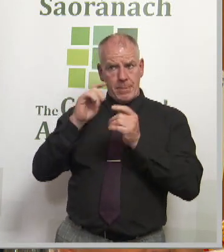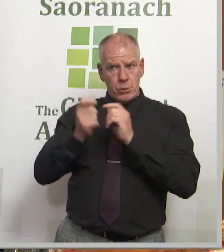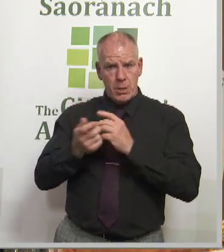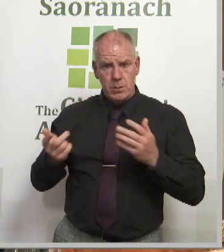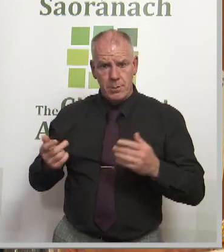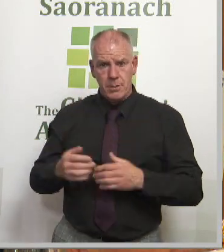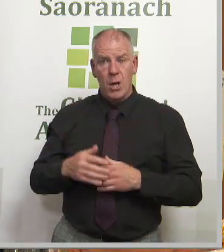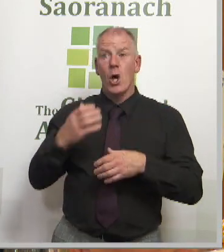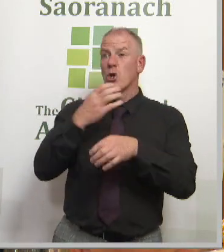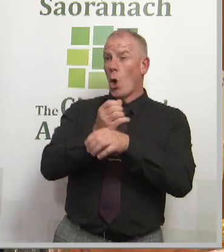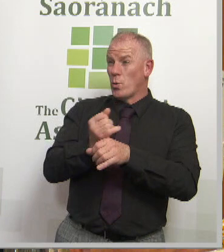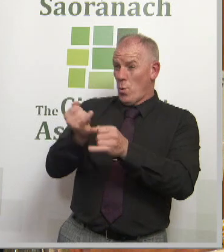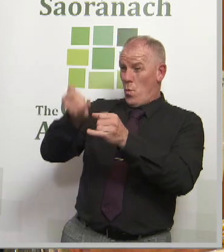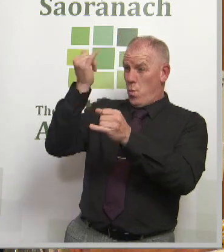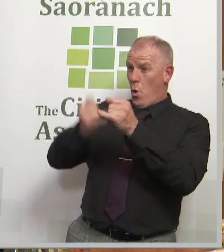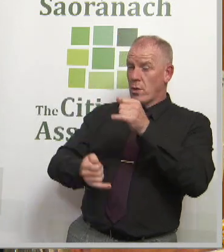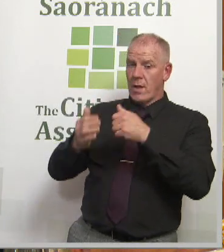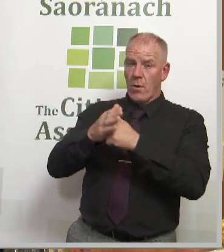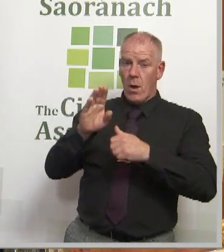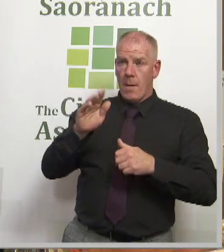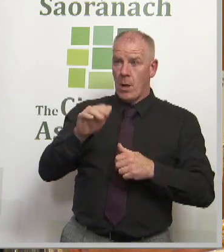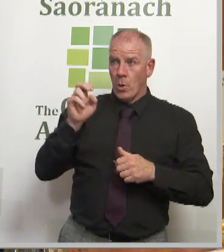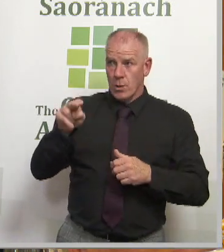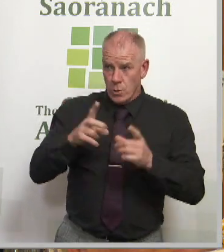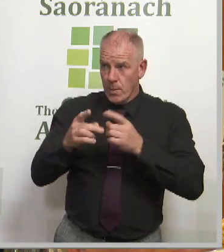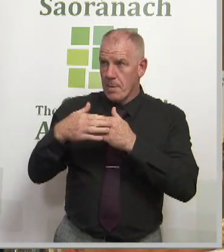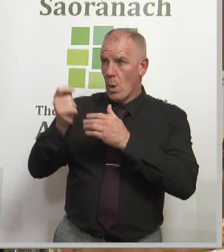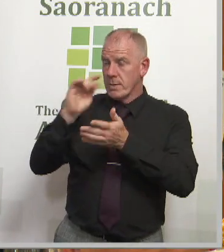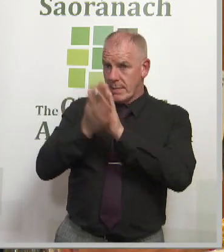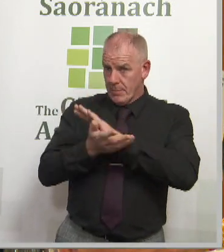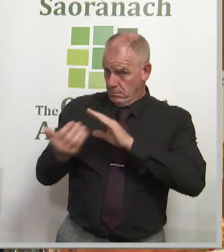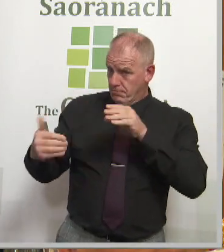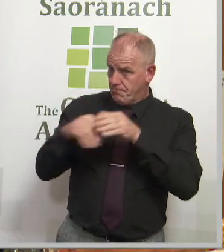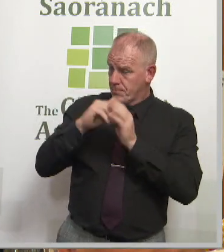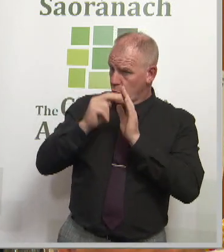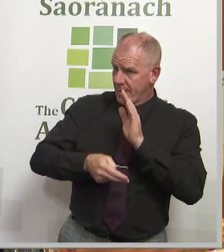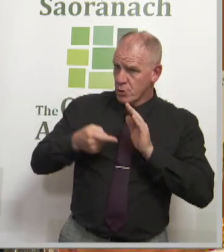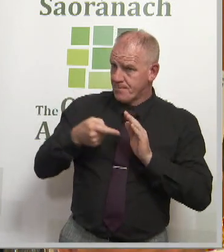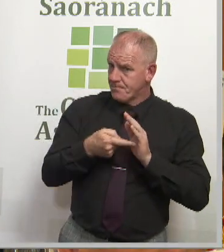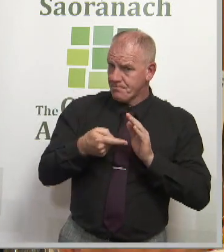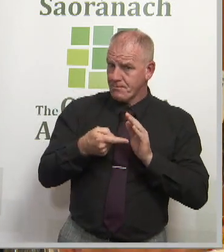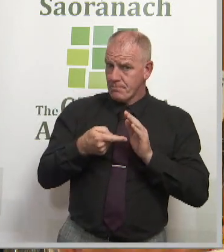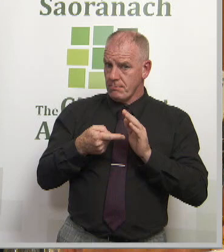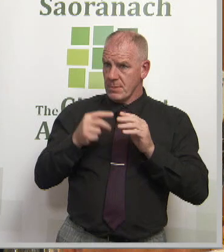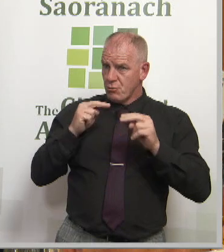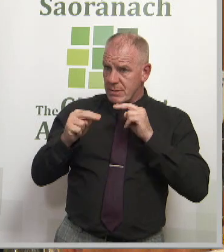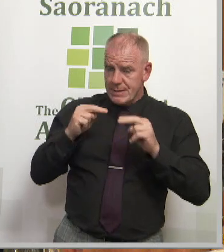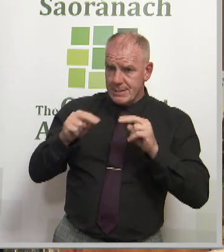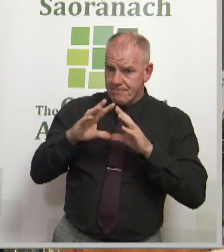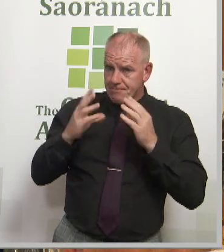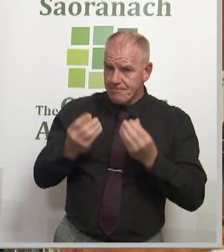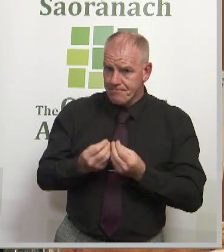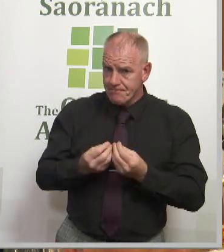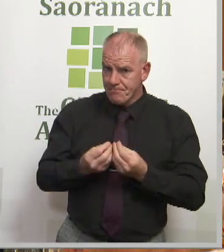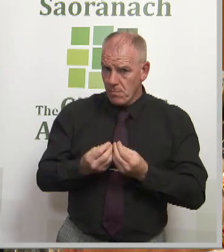So the countries that are doing like the most damage, are they signed up to the treaties and the